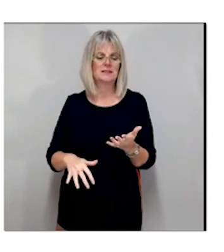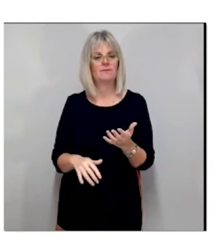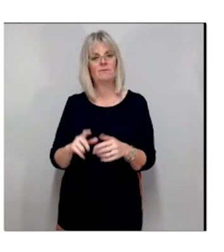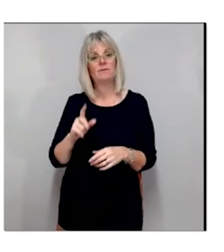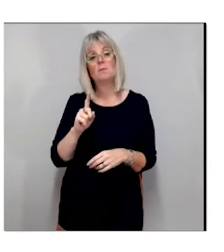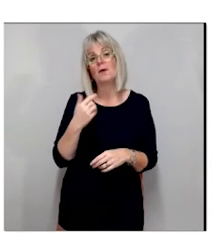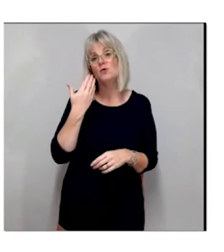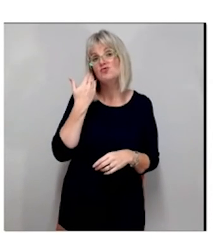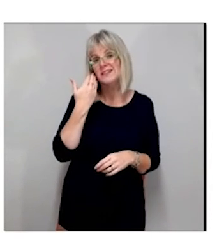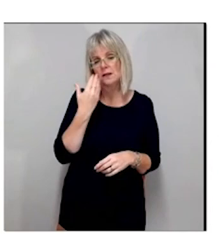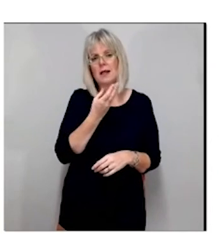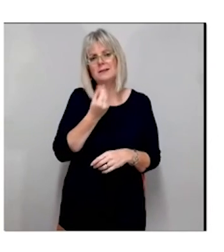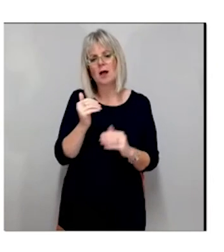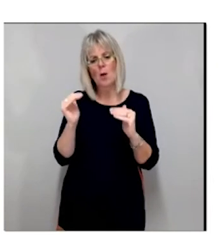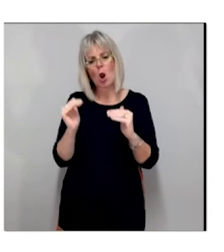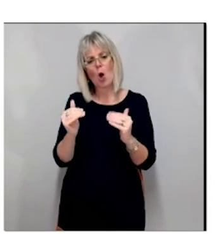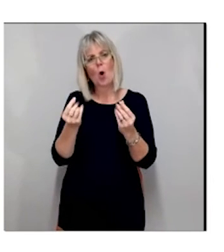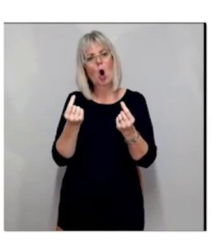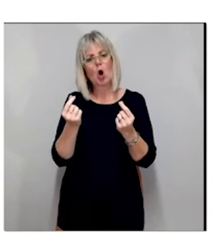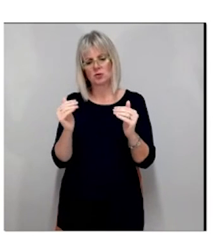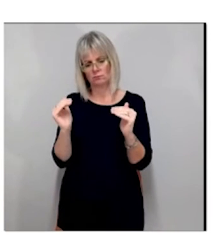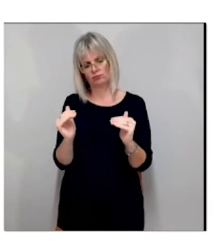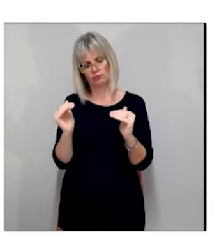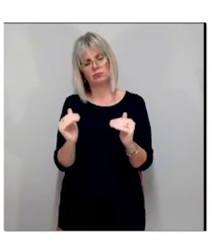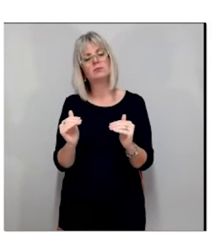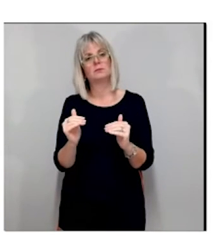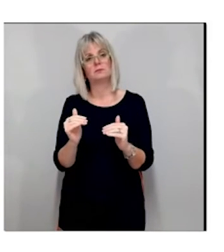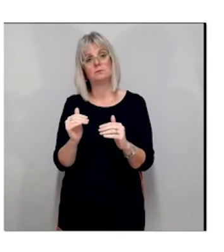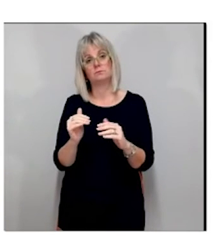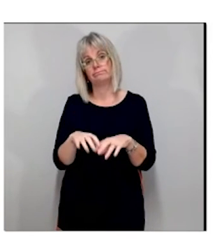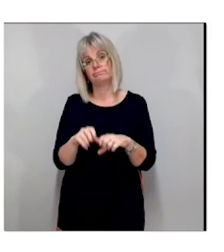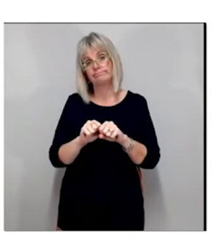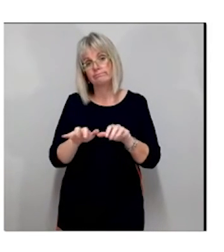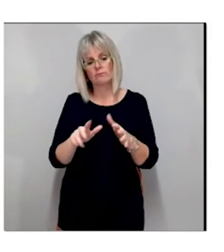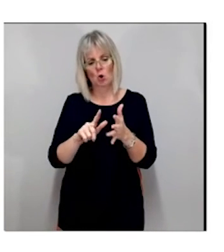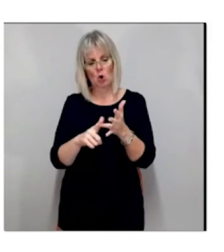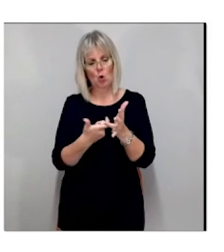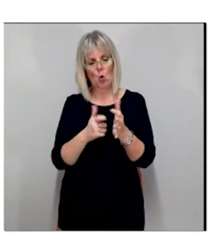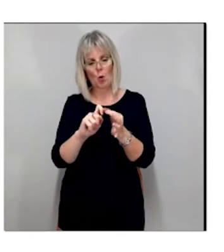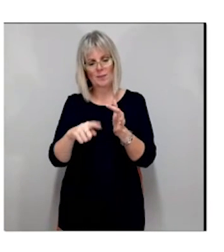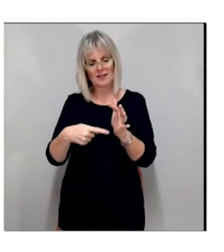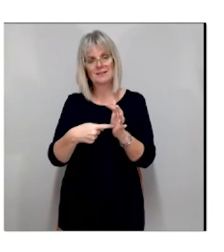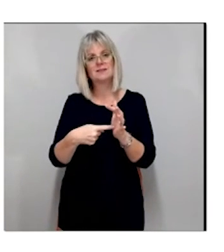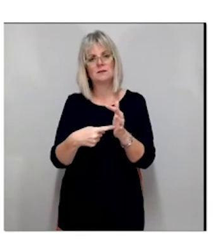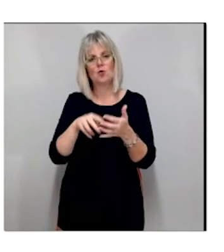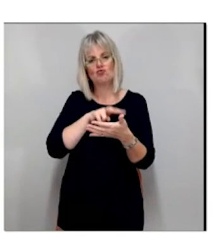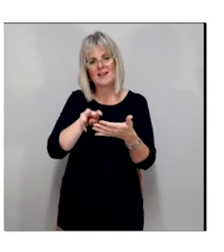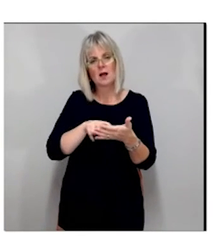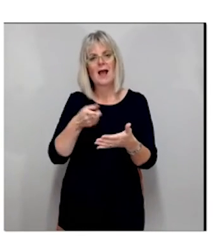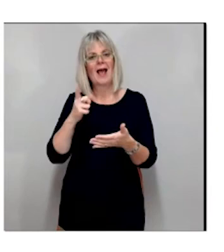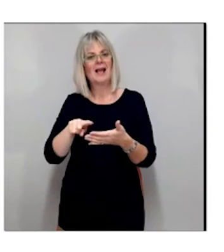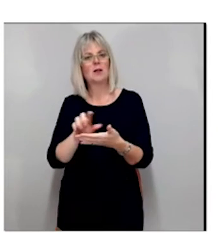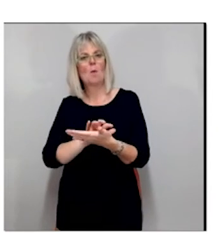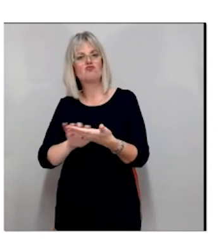some low-cost devices have been introduced, such as the Orbit Reader and Braille Me. They